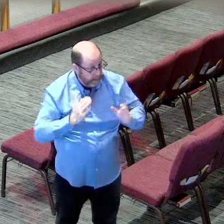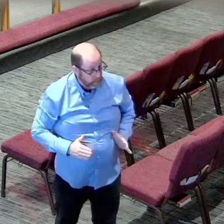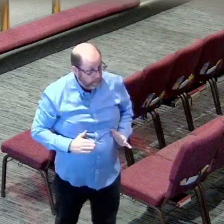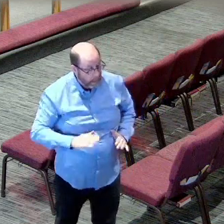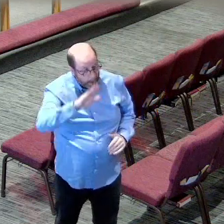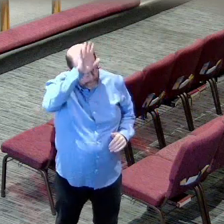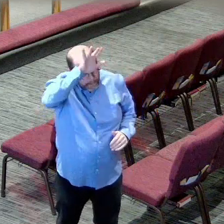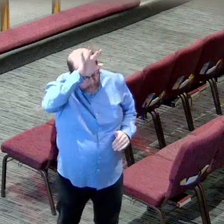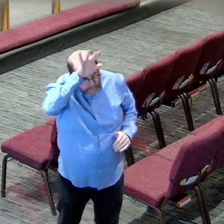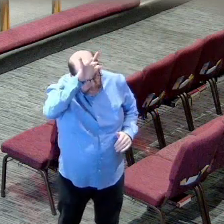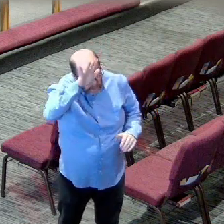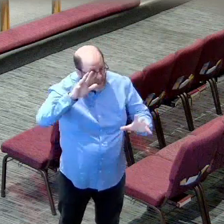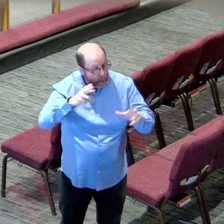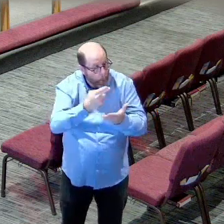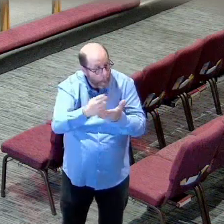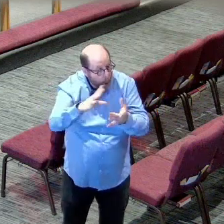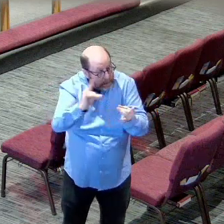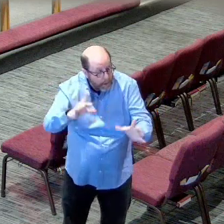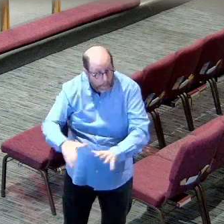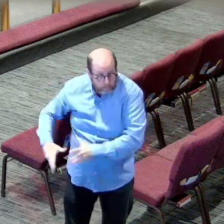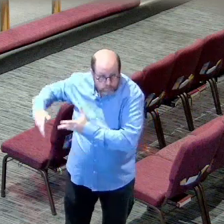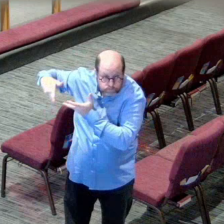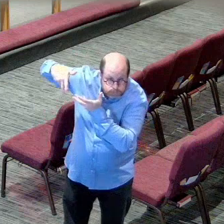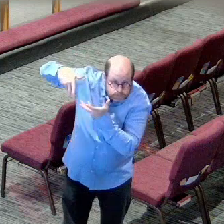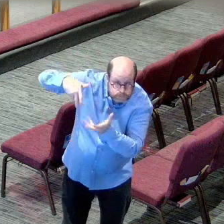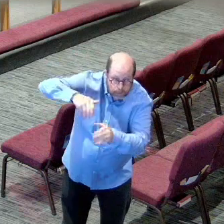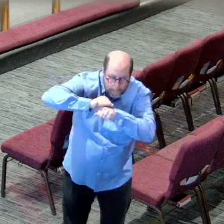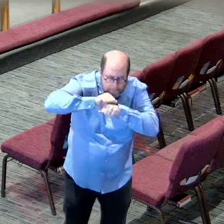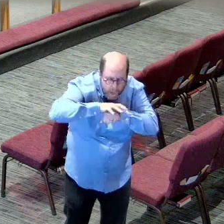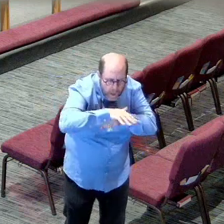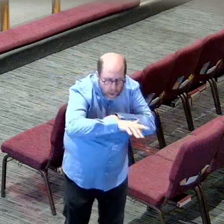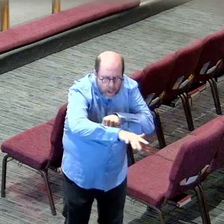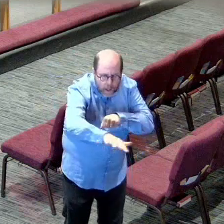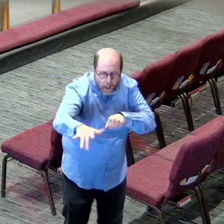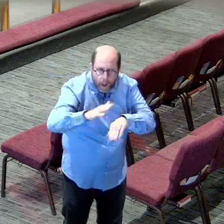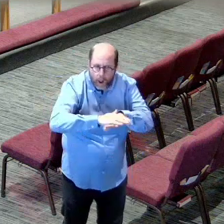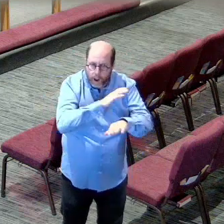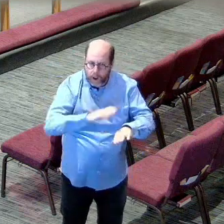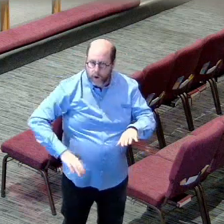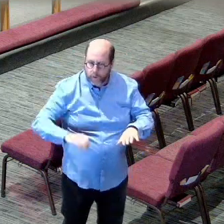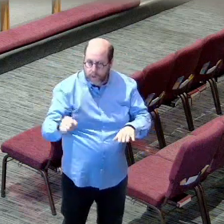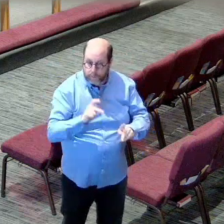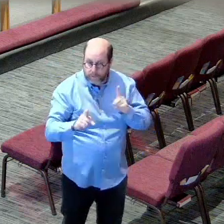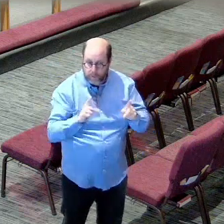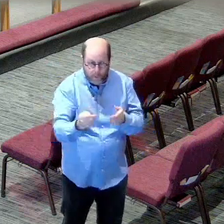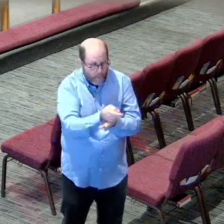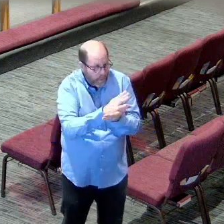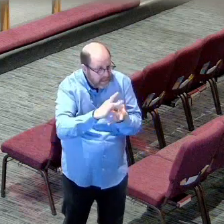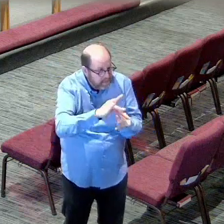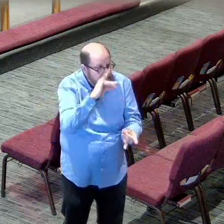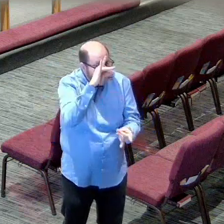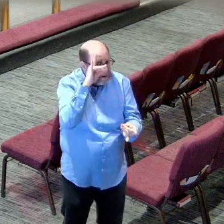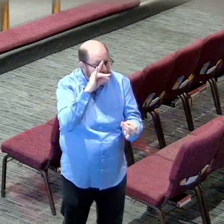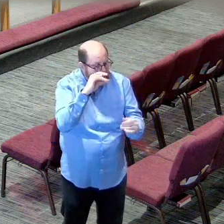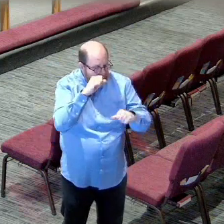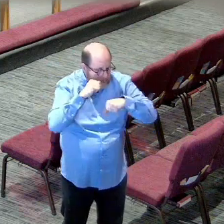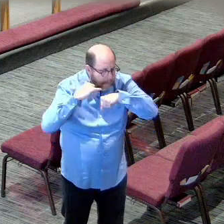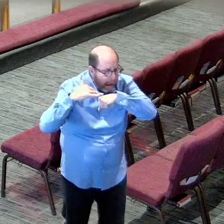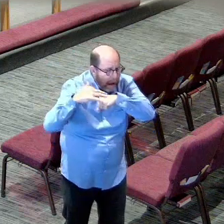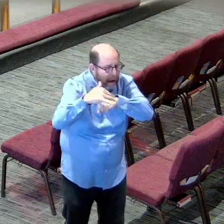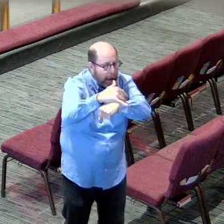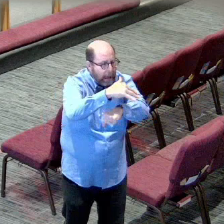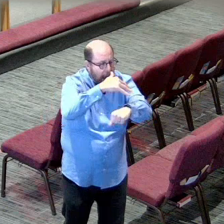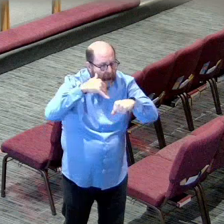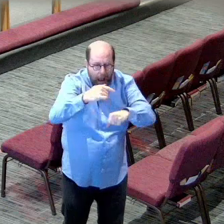Pentecost is about the outpouring of the Holy Spirit upon Christ's people, the Holy Spirit who endows